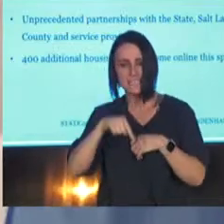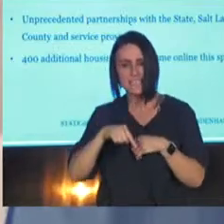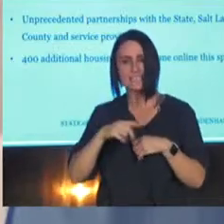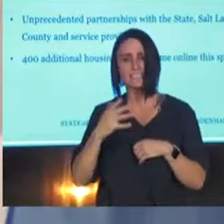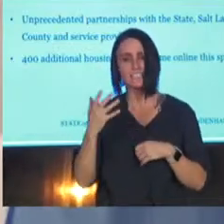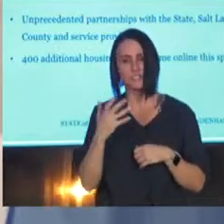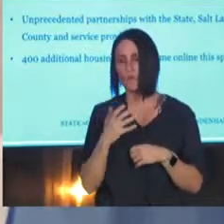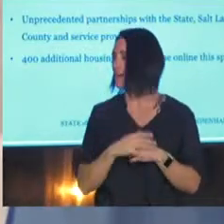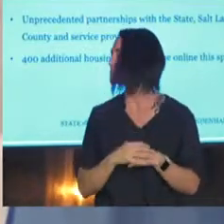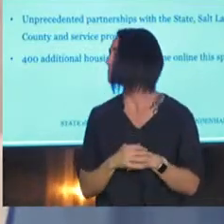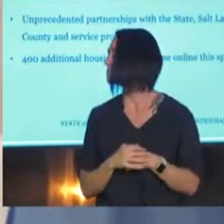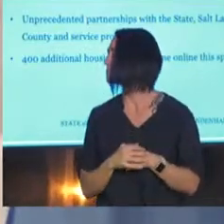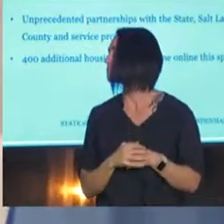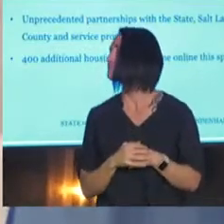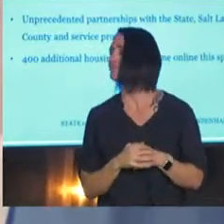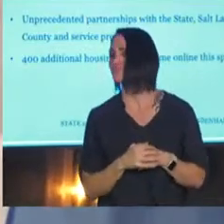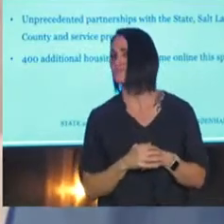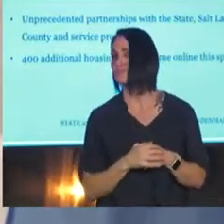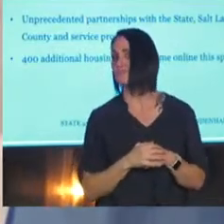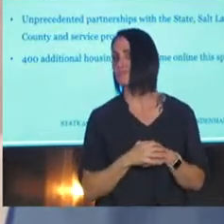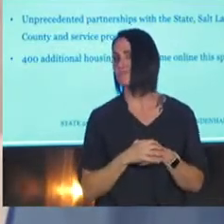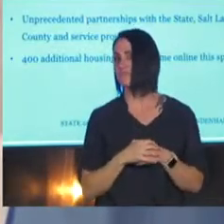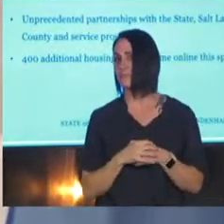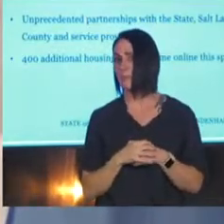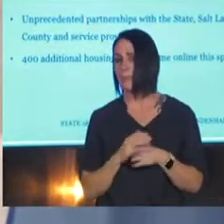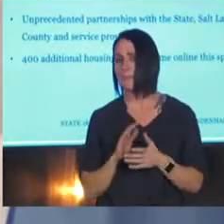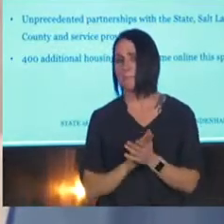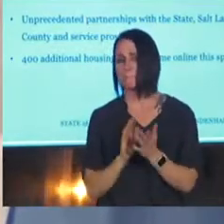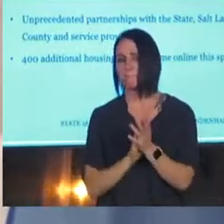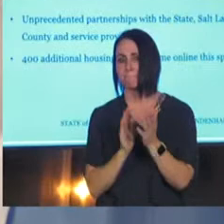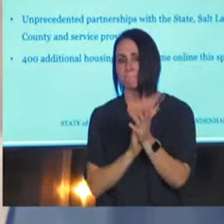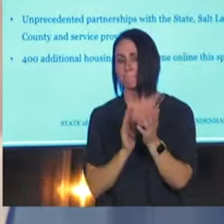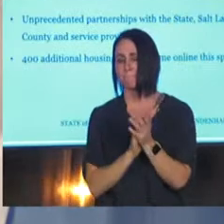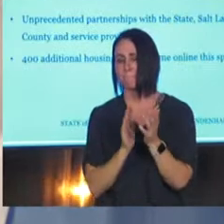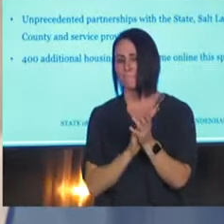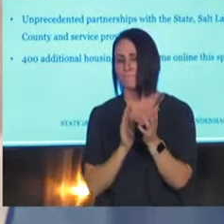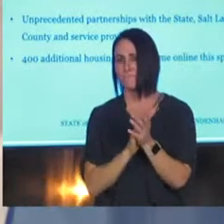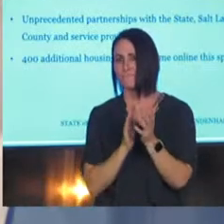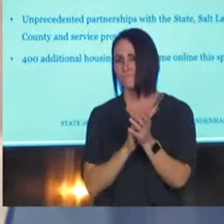residents deserve, housed and unhoused.